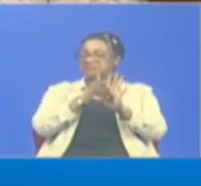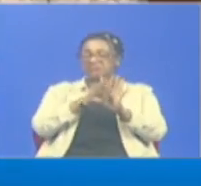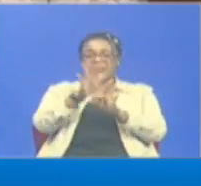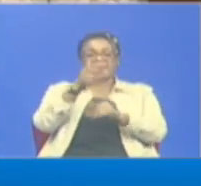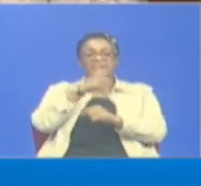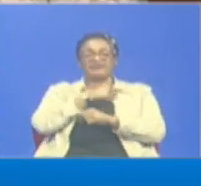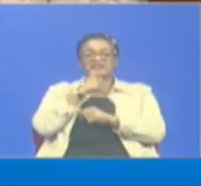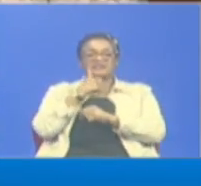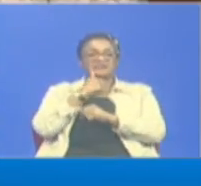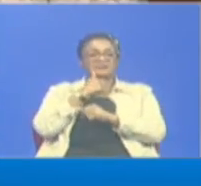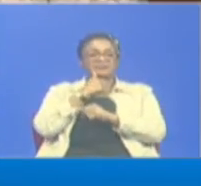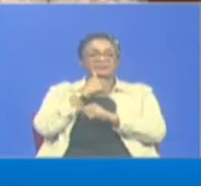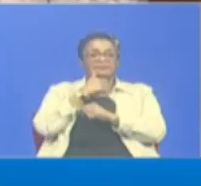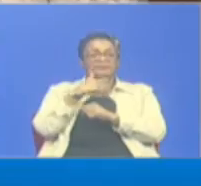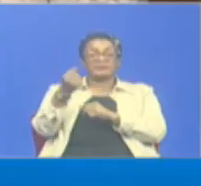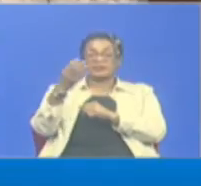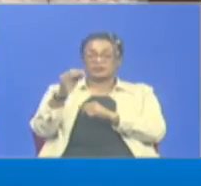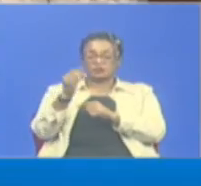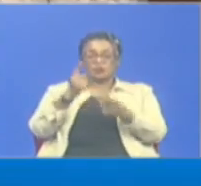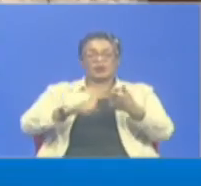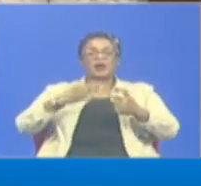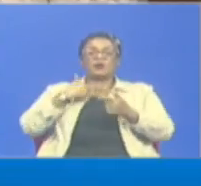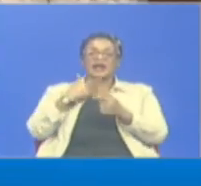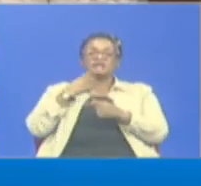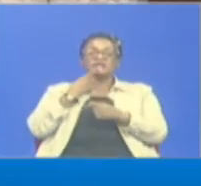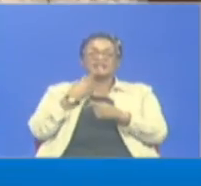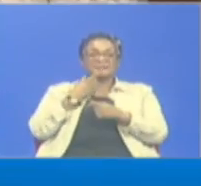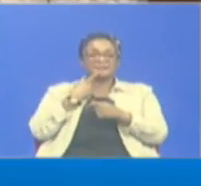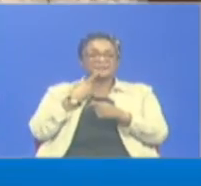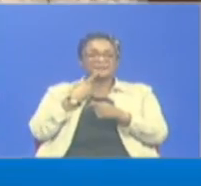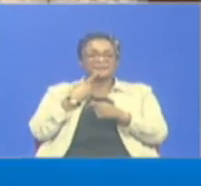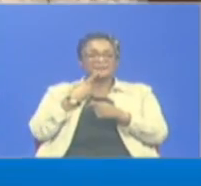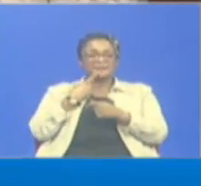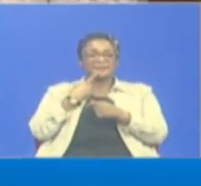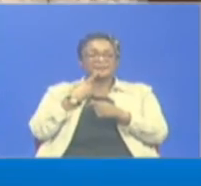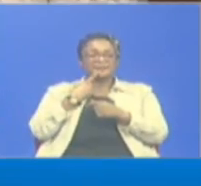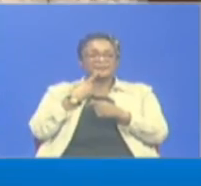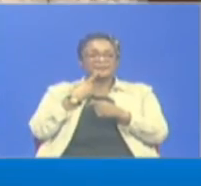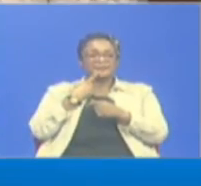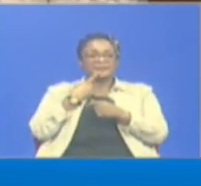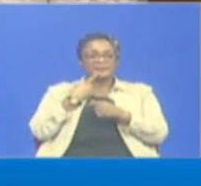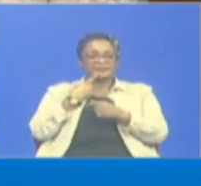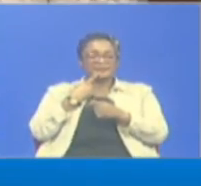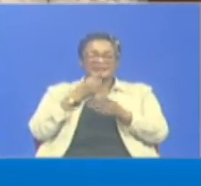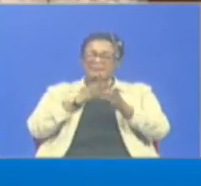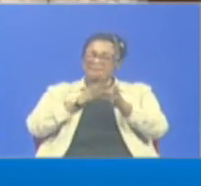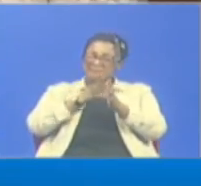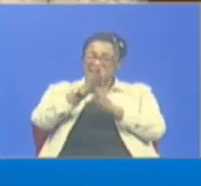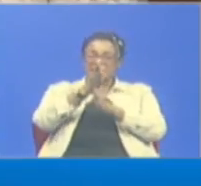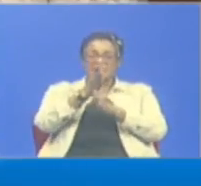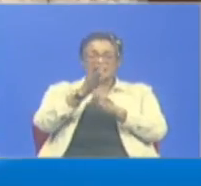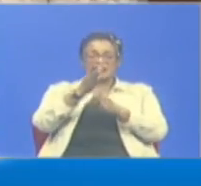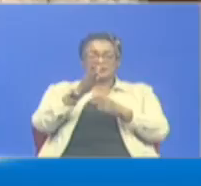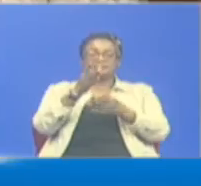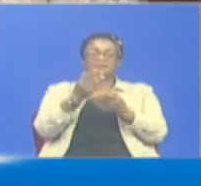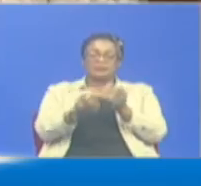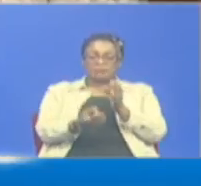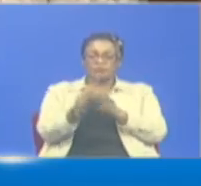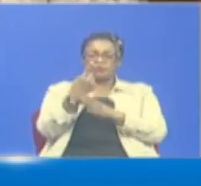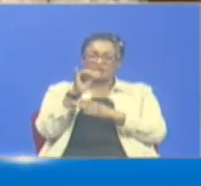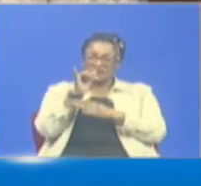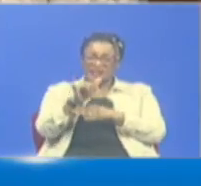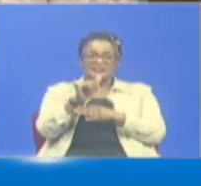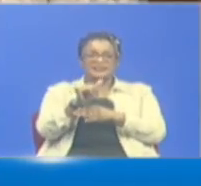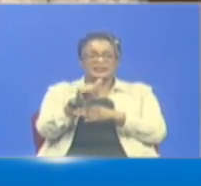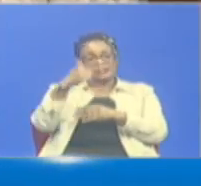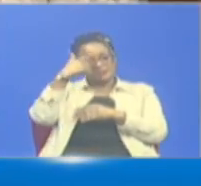privacy. Therefore, what I would like to say is the main cause of this gender-based violence, most of this is